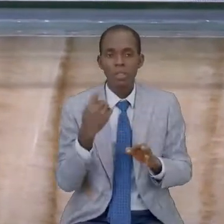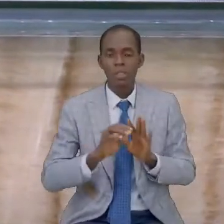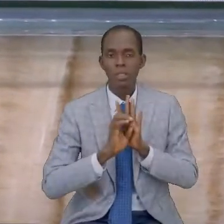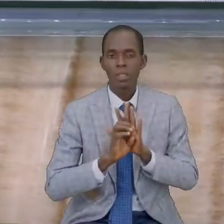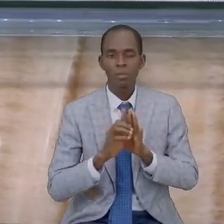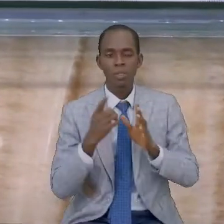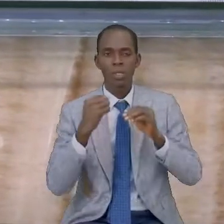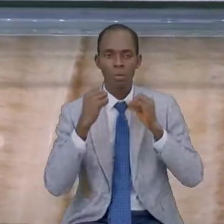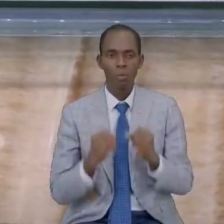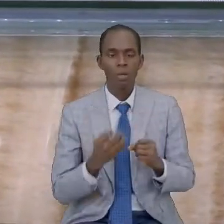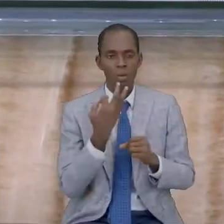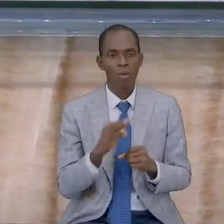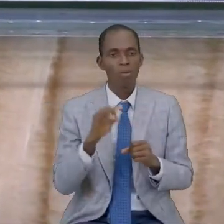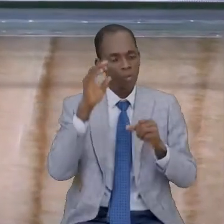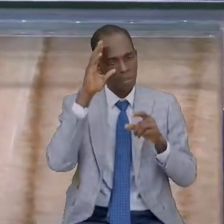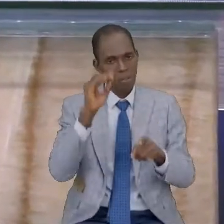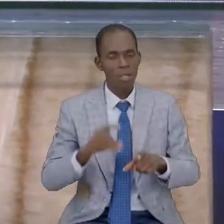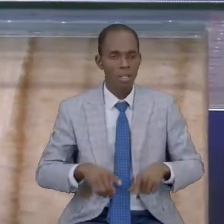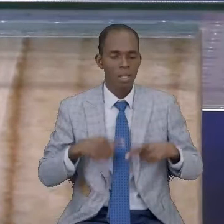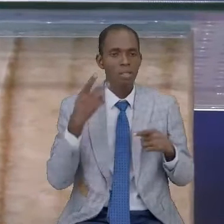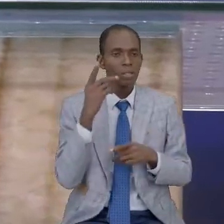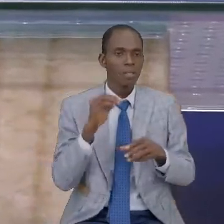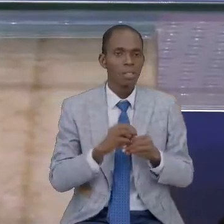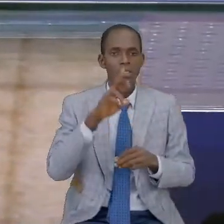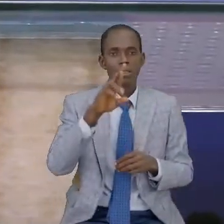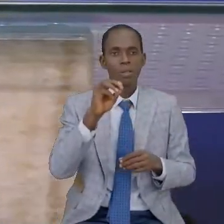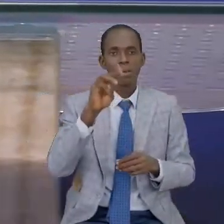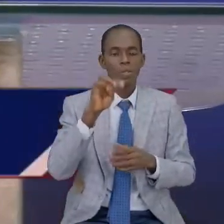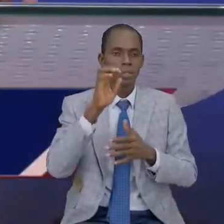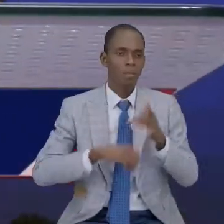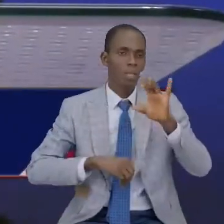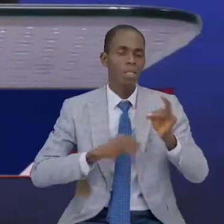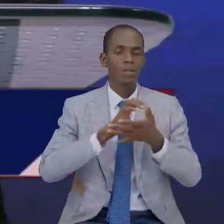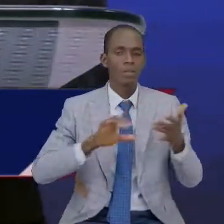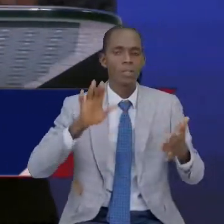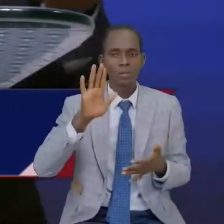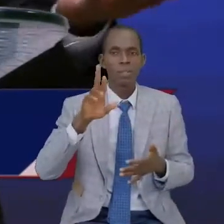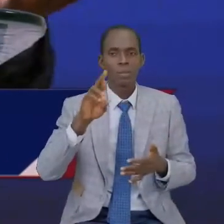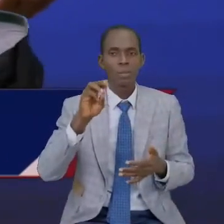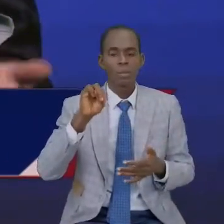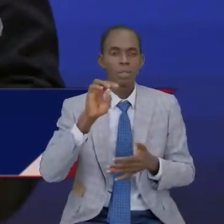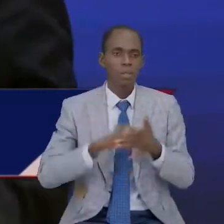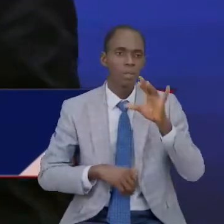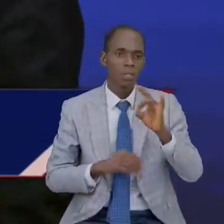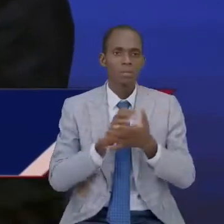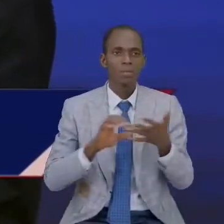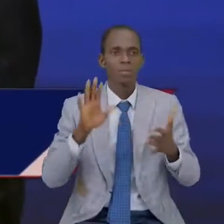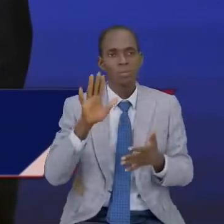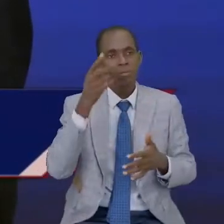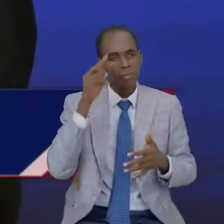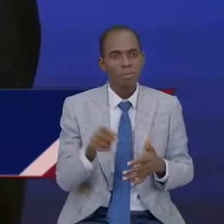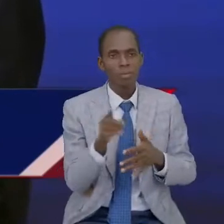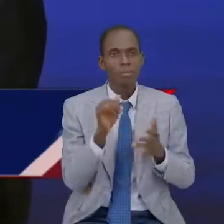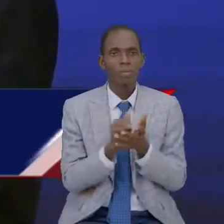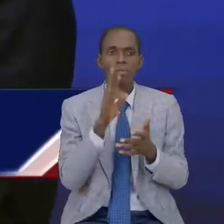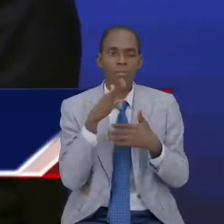being the power of his life. In Romans chapter 8, reading from verse 5. Romans chapter 8, verse 5. For they that are